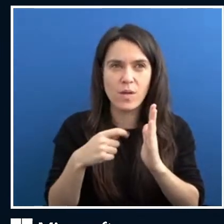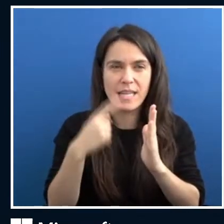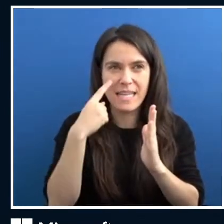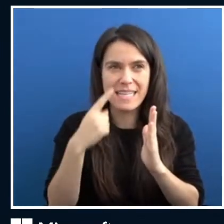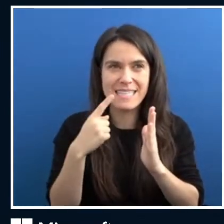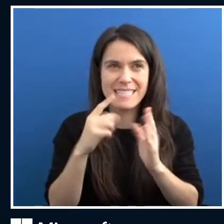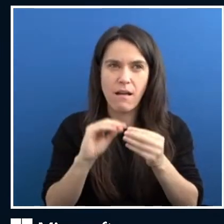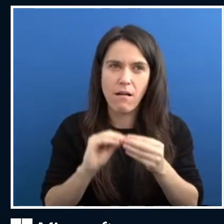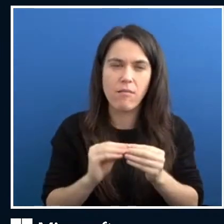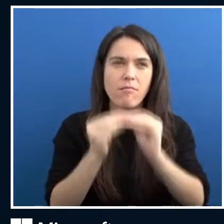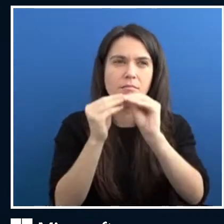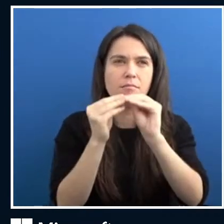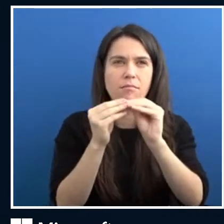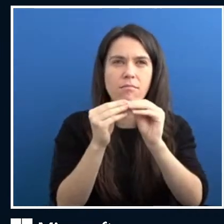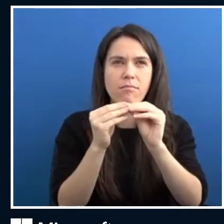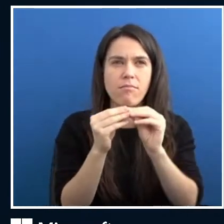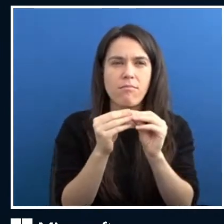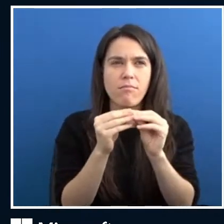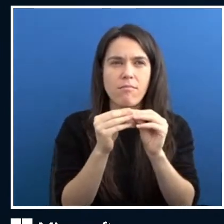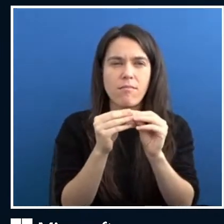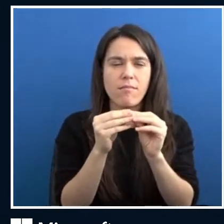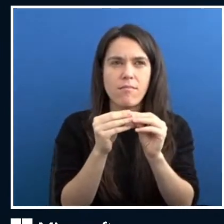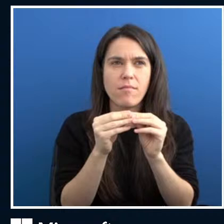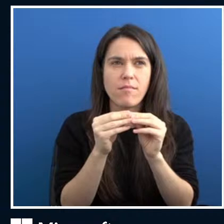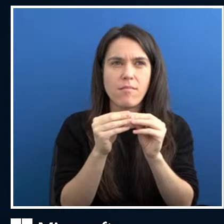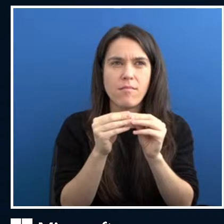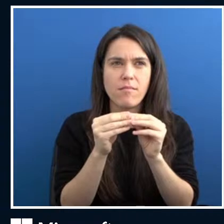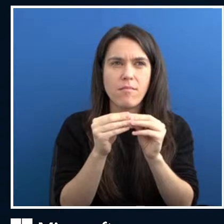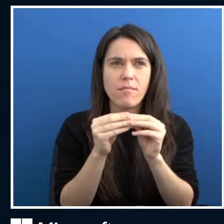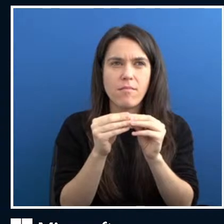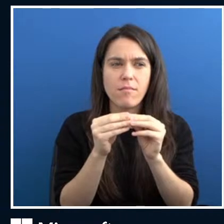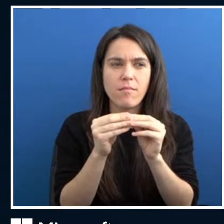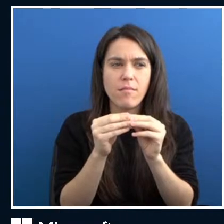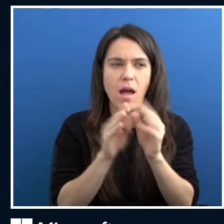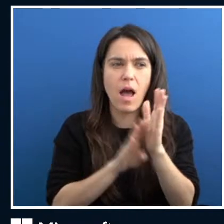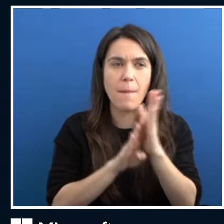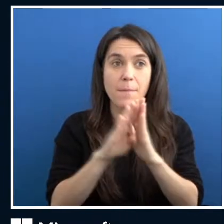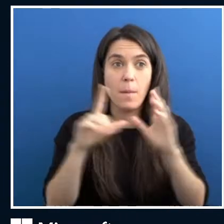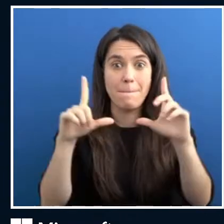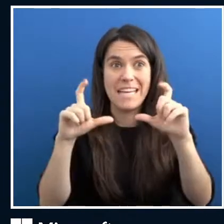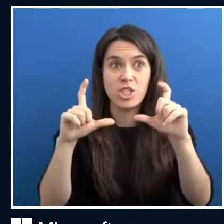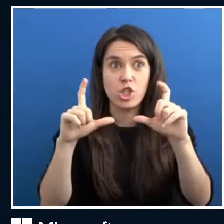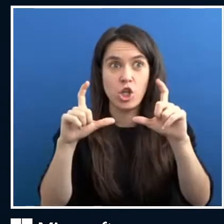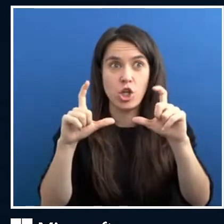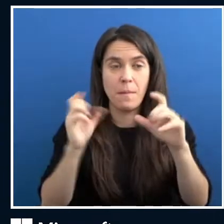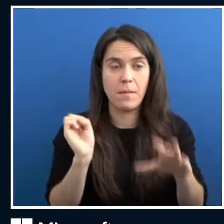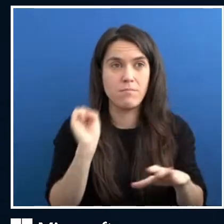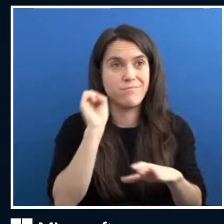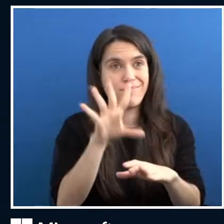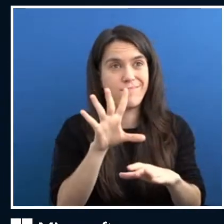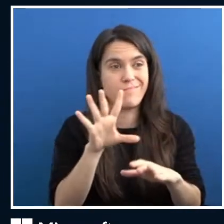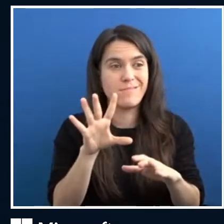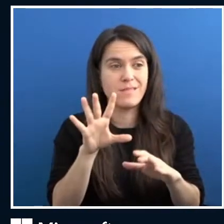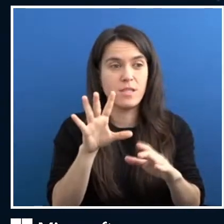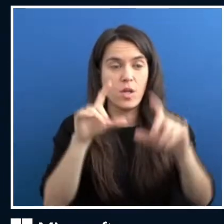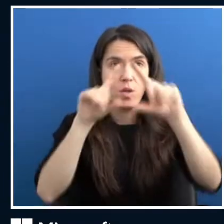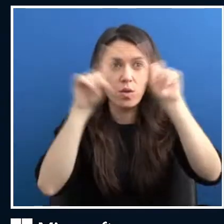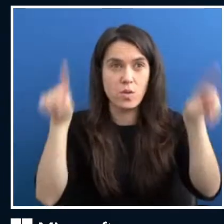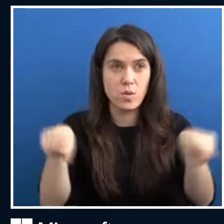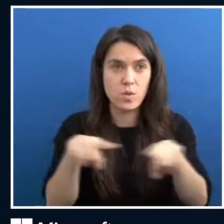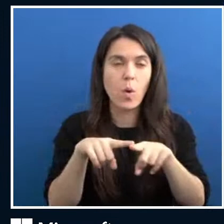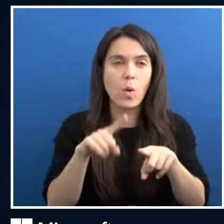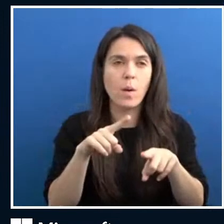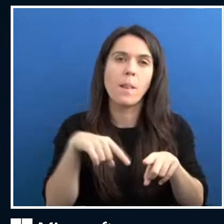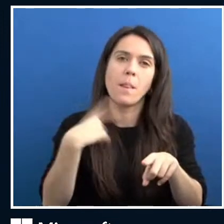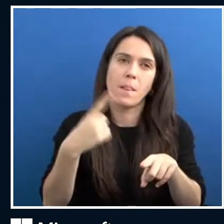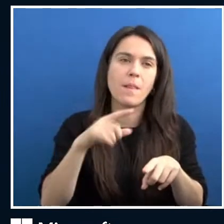that a person could upload their picture, put it through this code and to the OCR API in the code, and then it